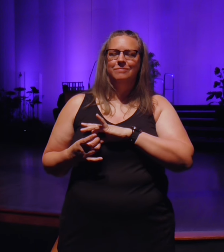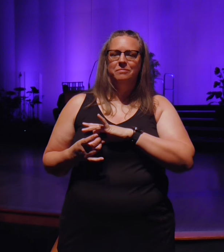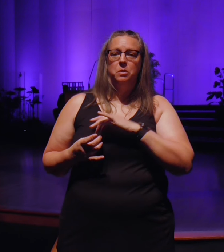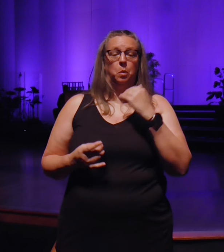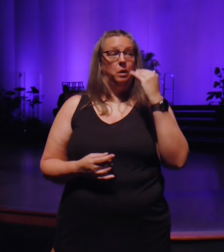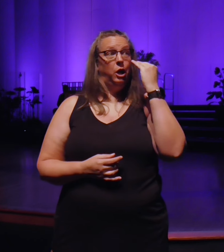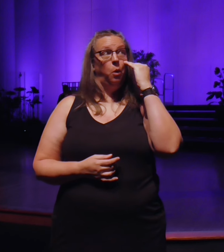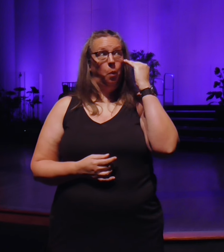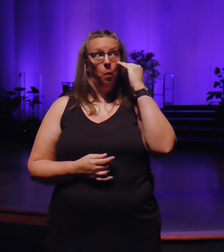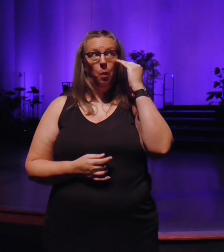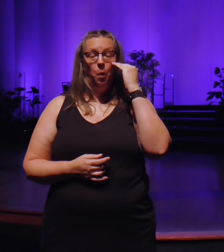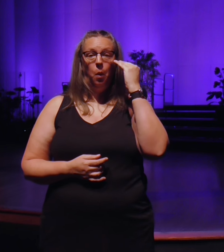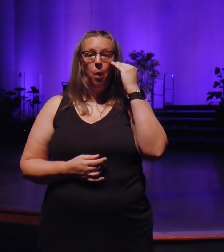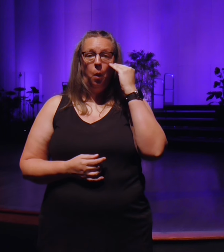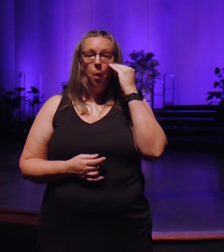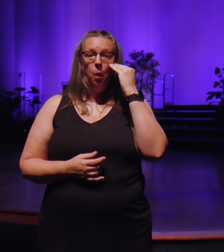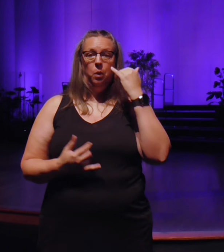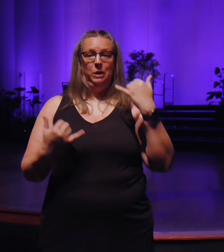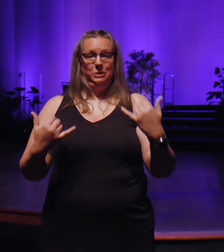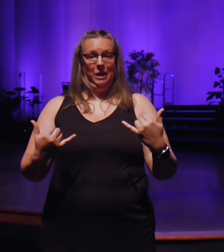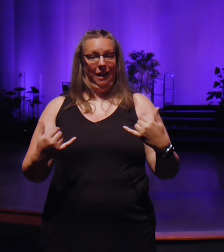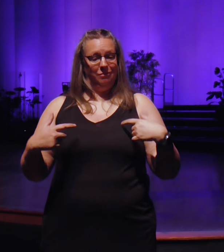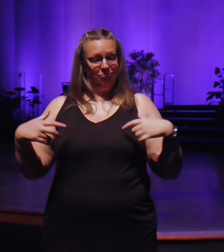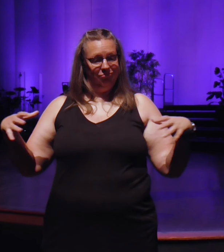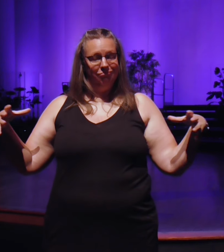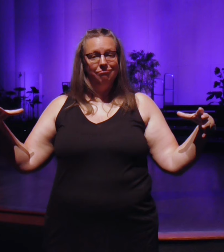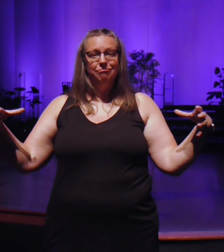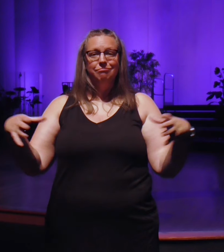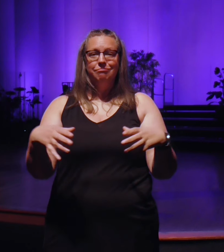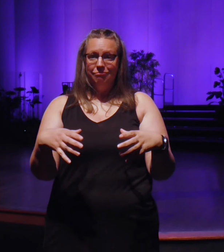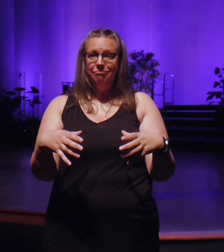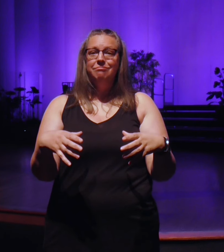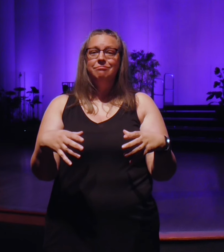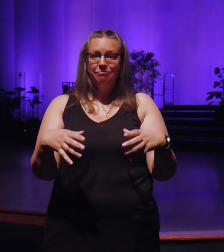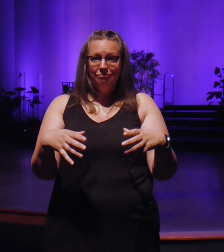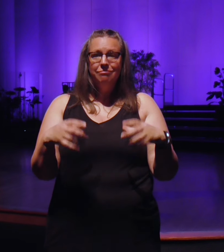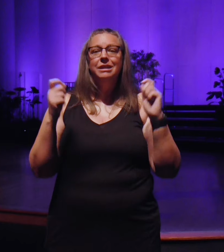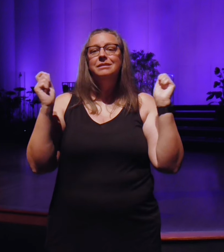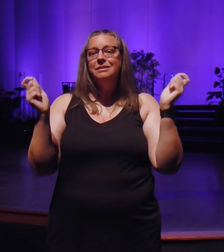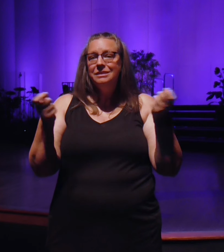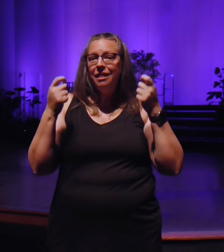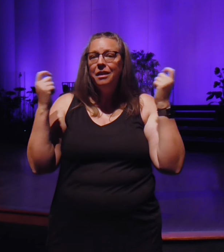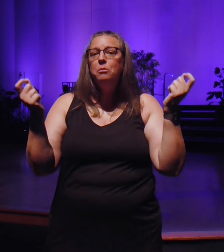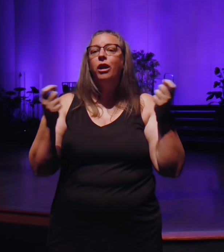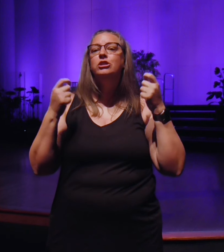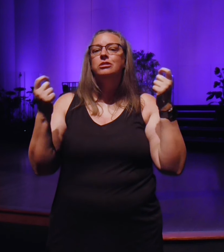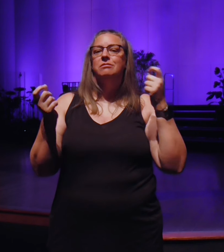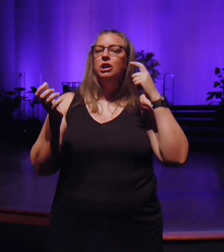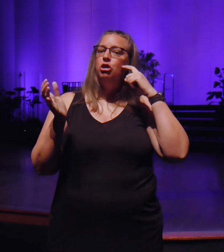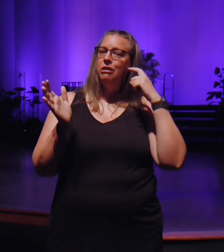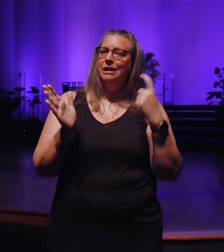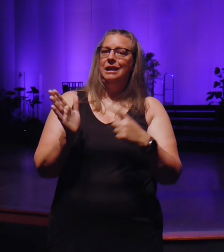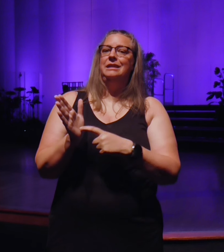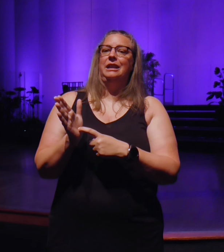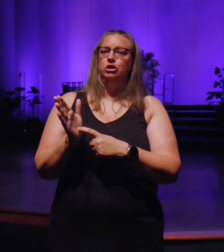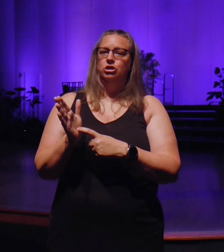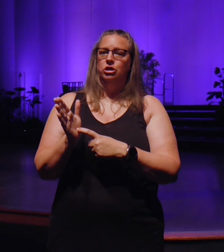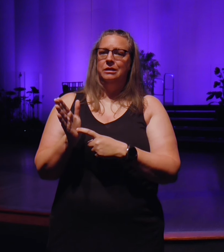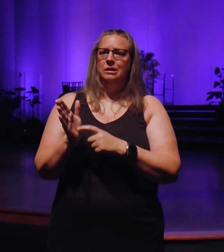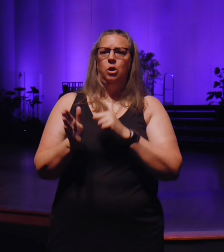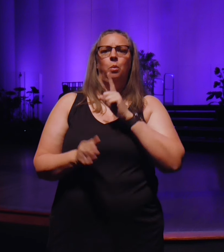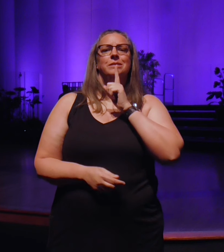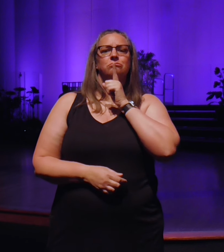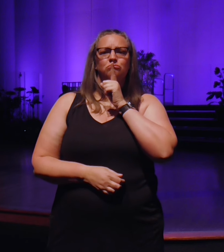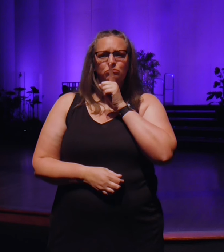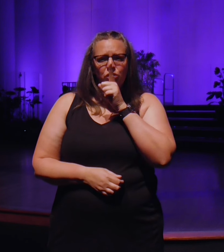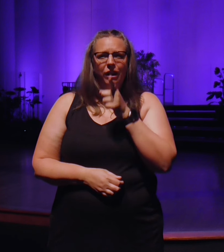Knowing that we gather together in celebration and recognition of what is really